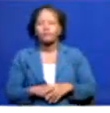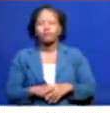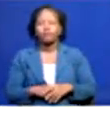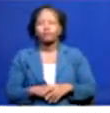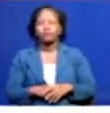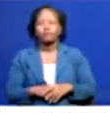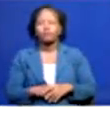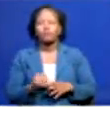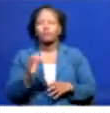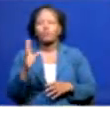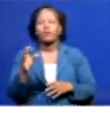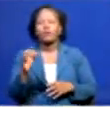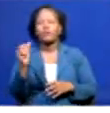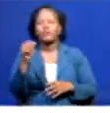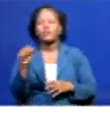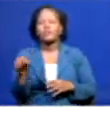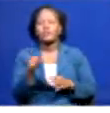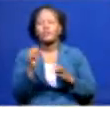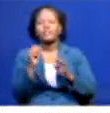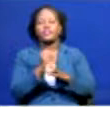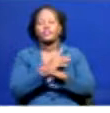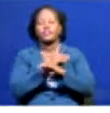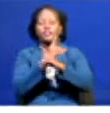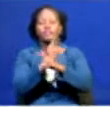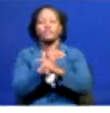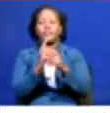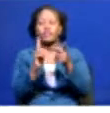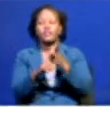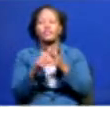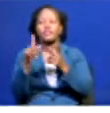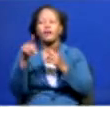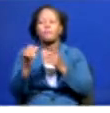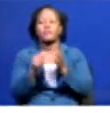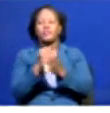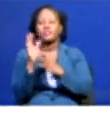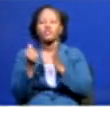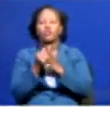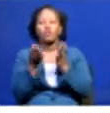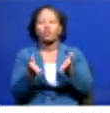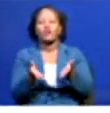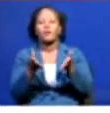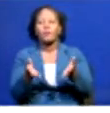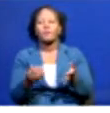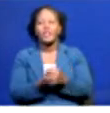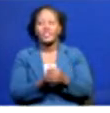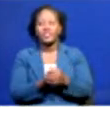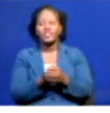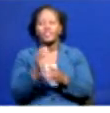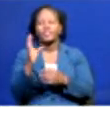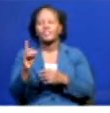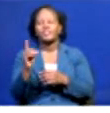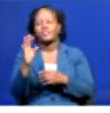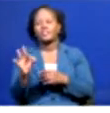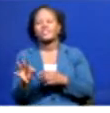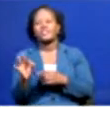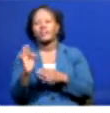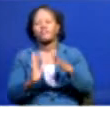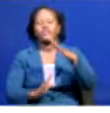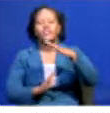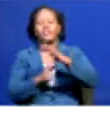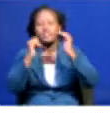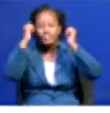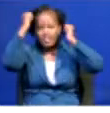The Cabinet Secretary for Defense, Principal Secretary is present, our CDF, senior